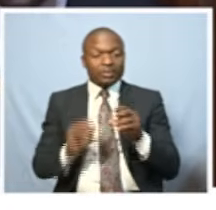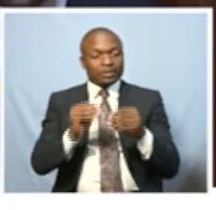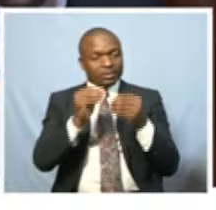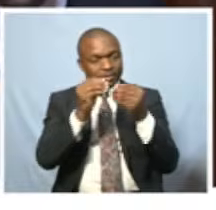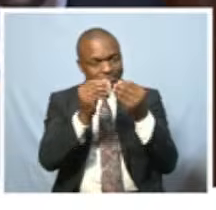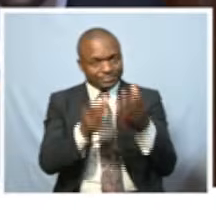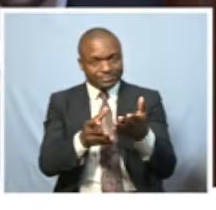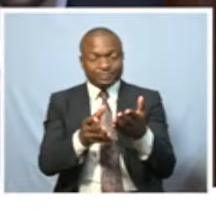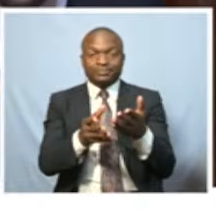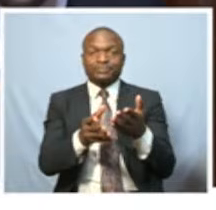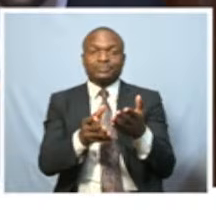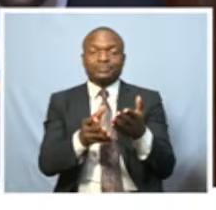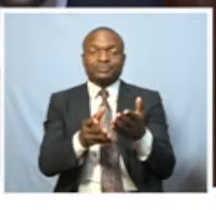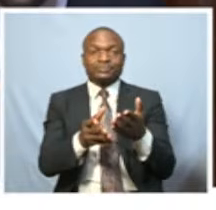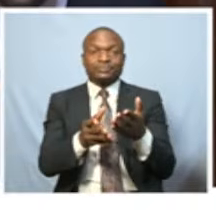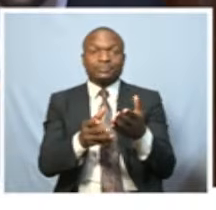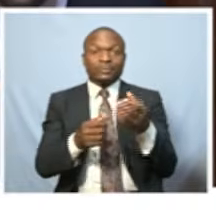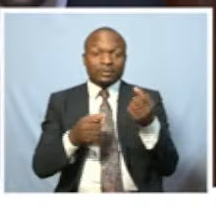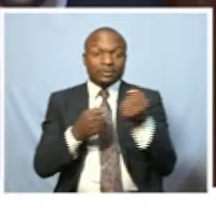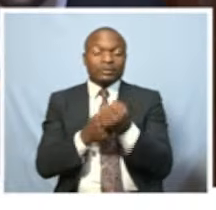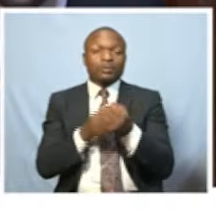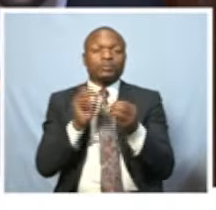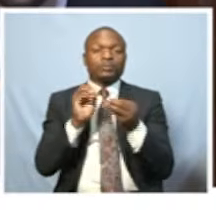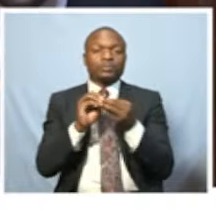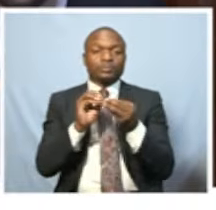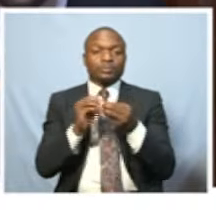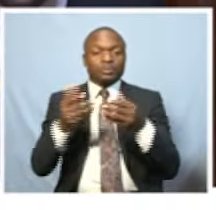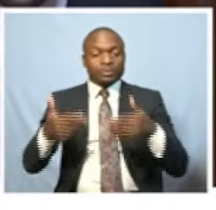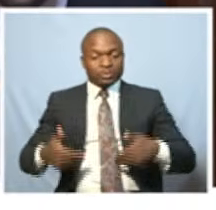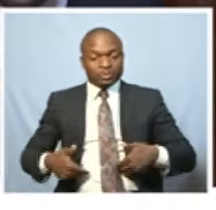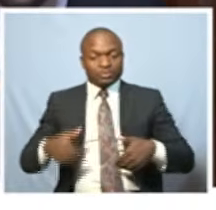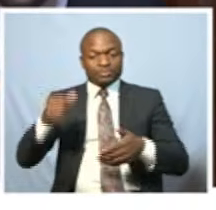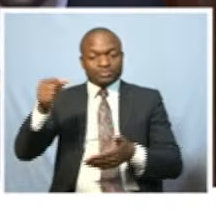given impetus to many youths to enroll in school.